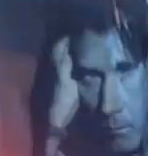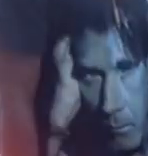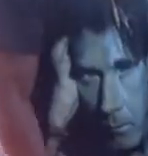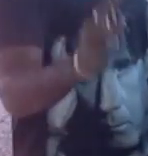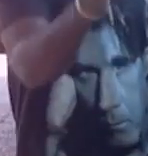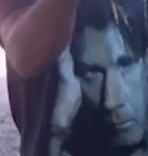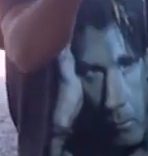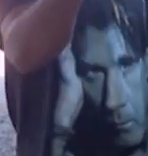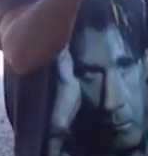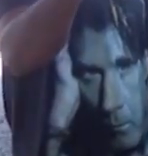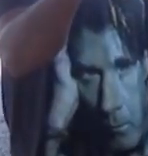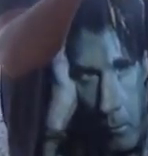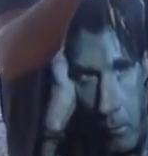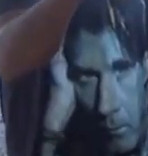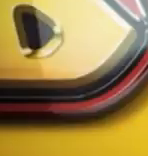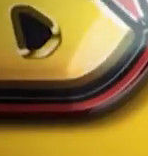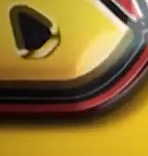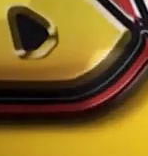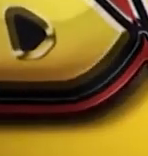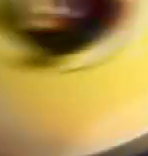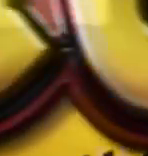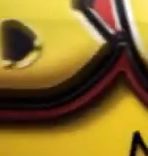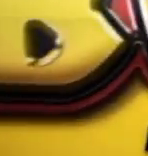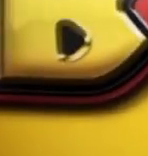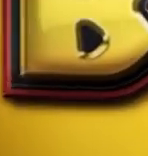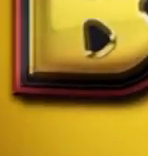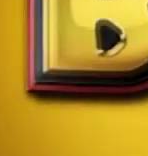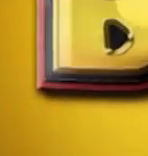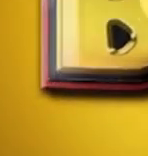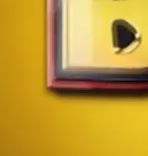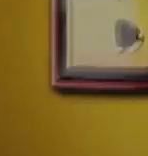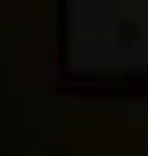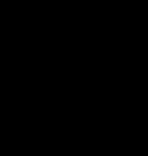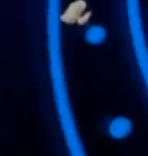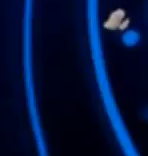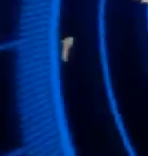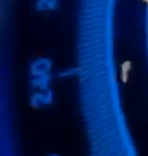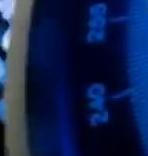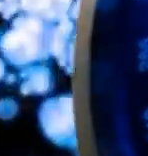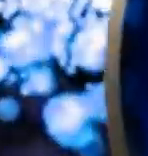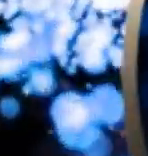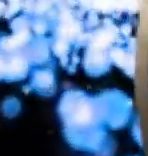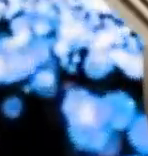Bula FM number 2 NSR. Bula FM number 2 NSR.